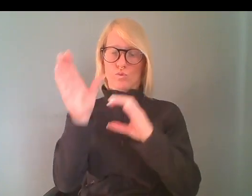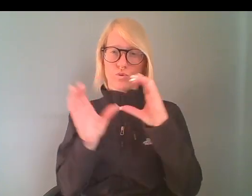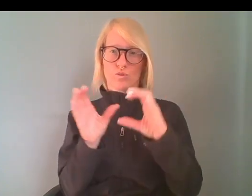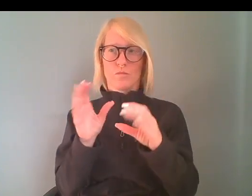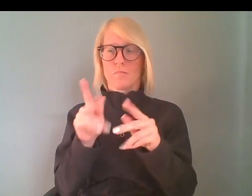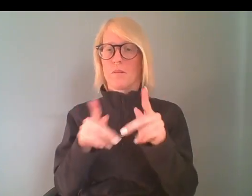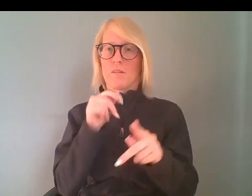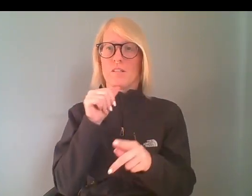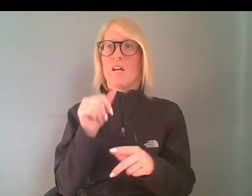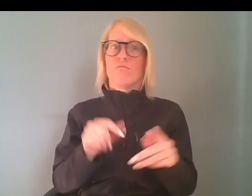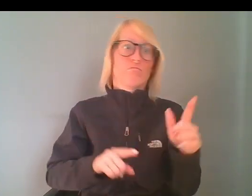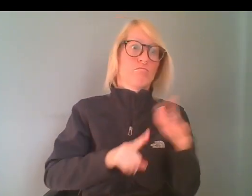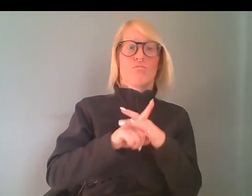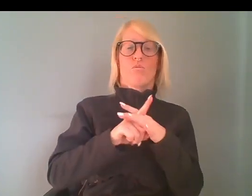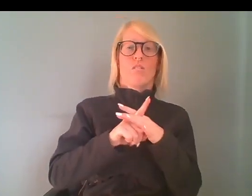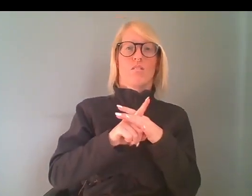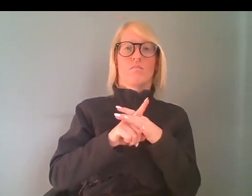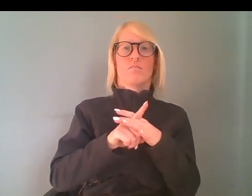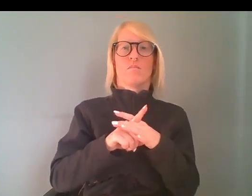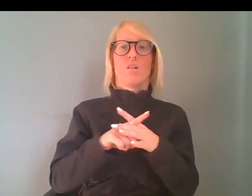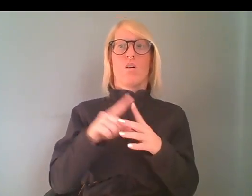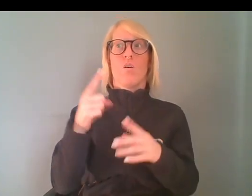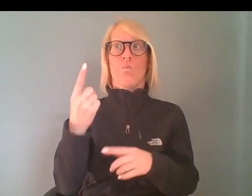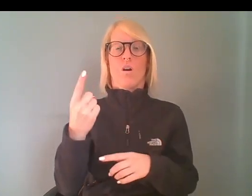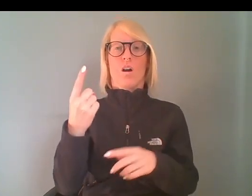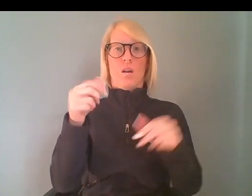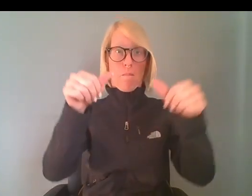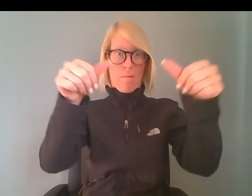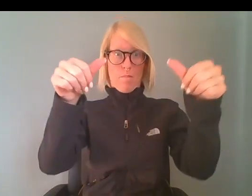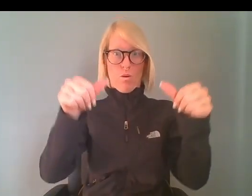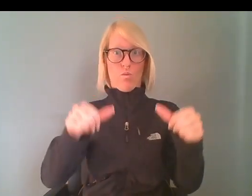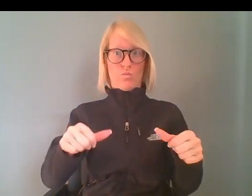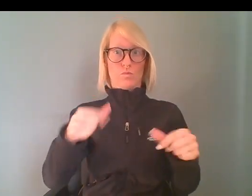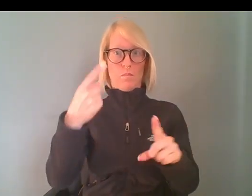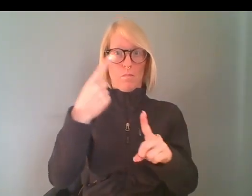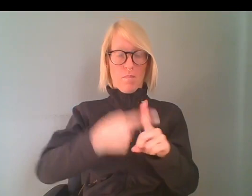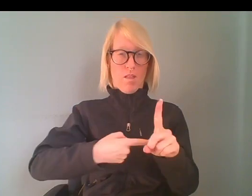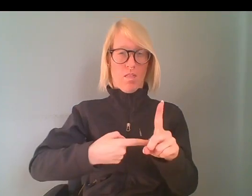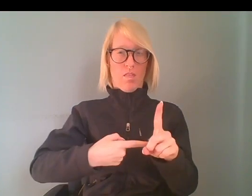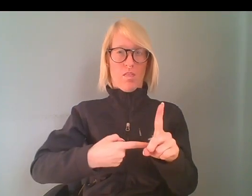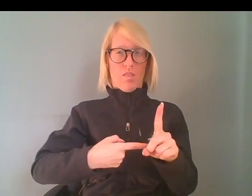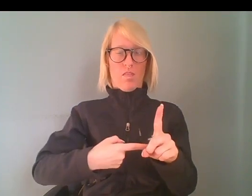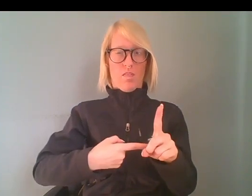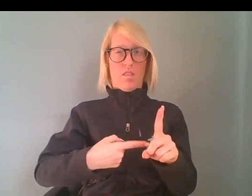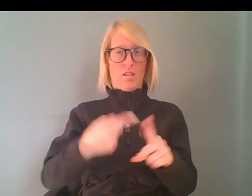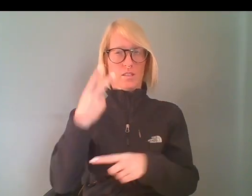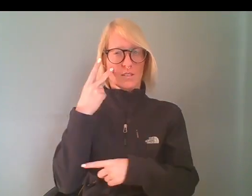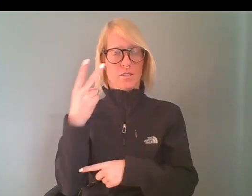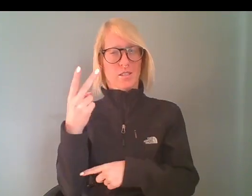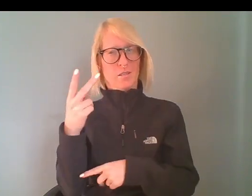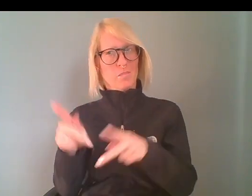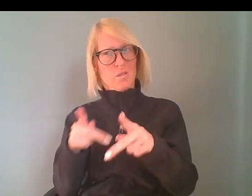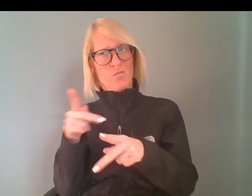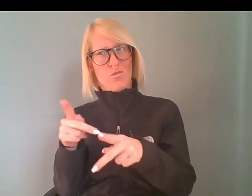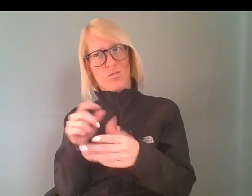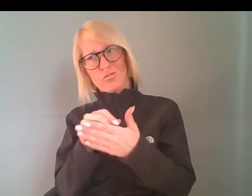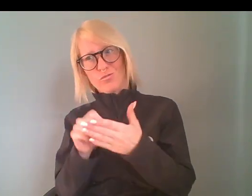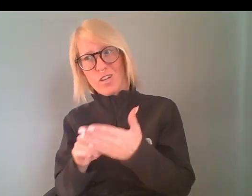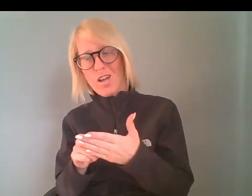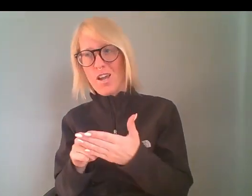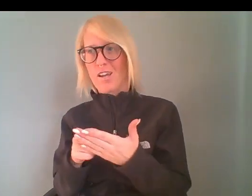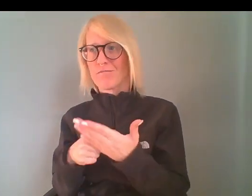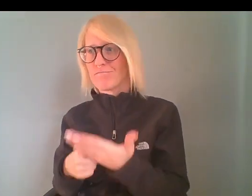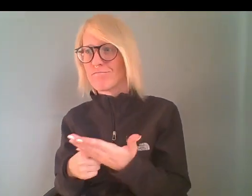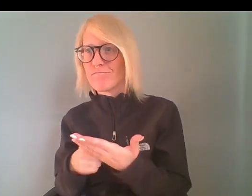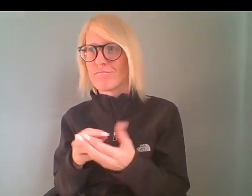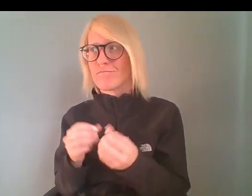on it. We posted for a month. We said, let's just see how this works for a month, if people are really going to write, if we really have anything to talk